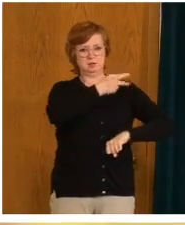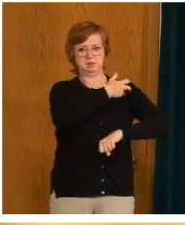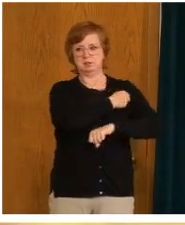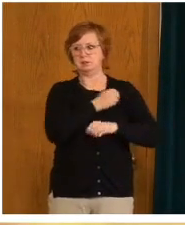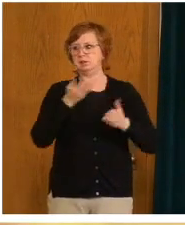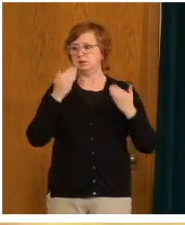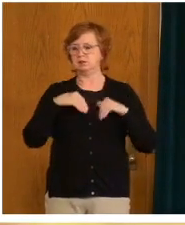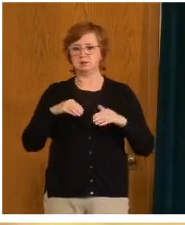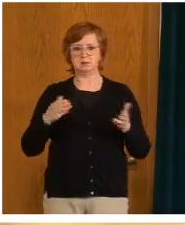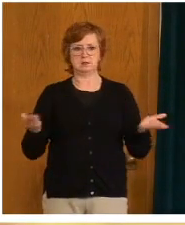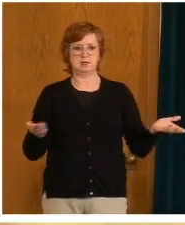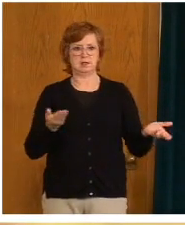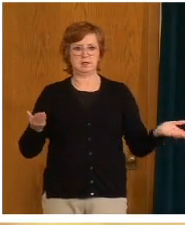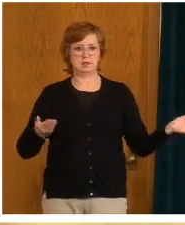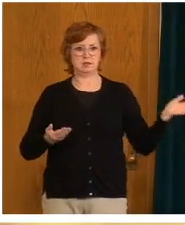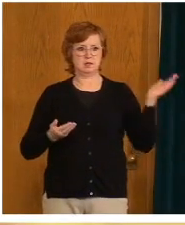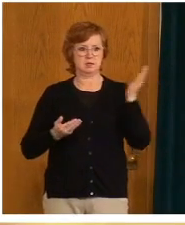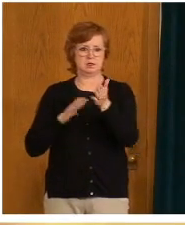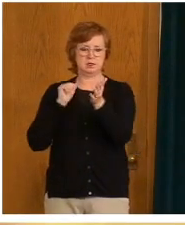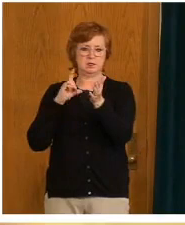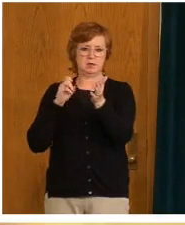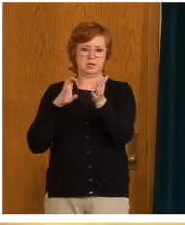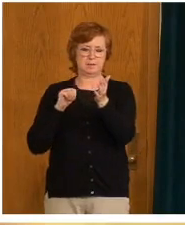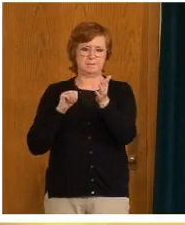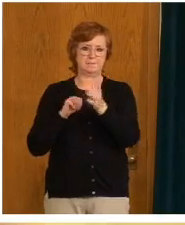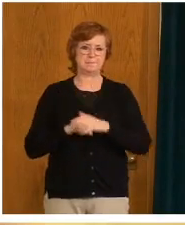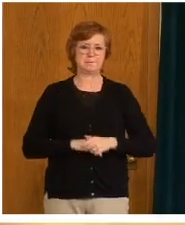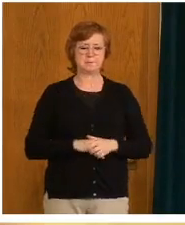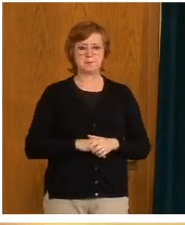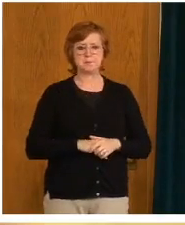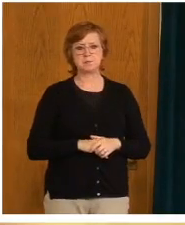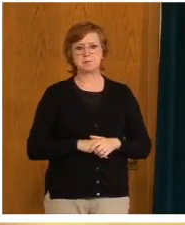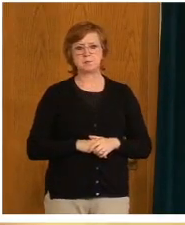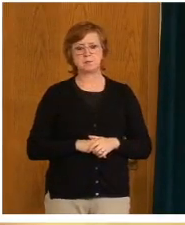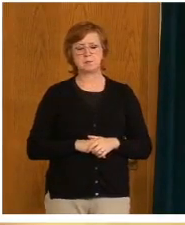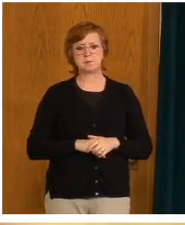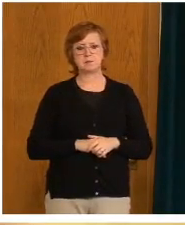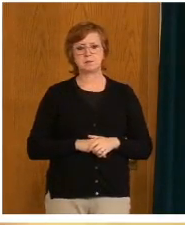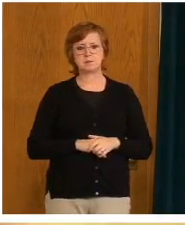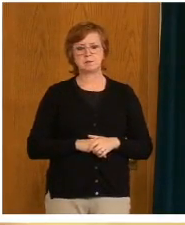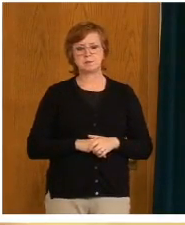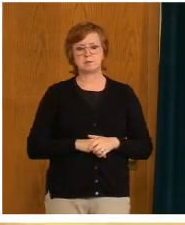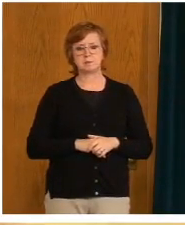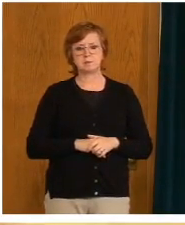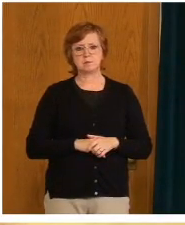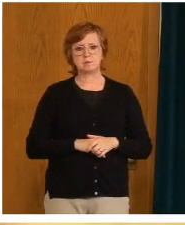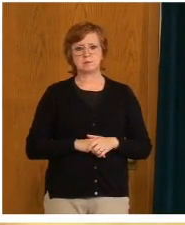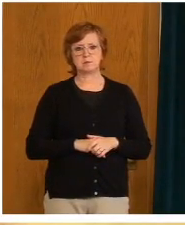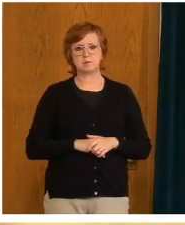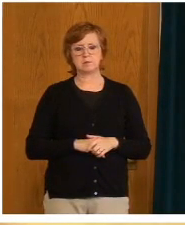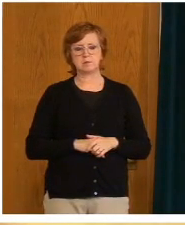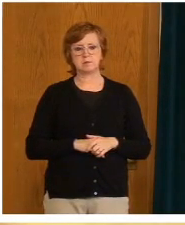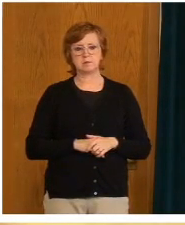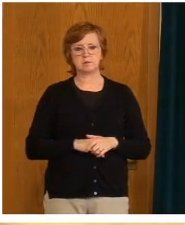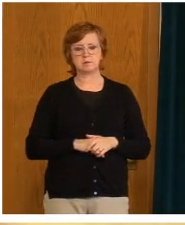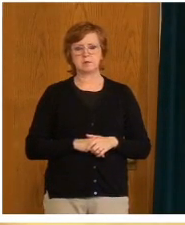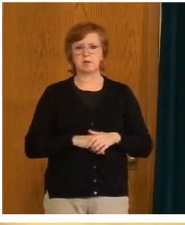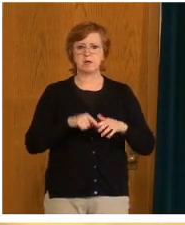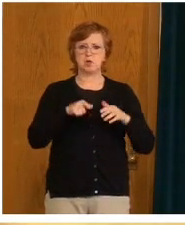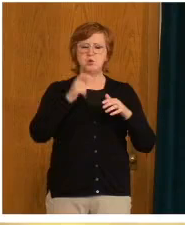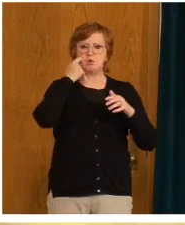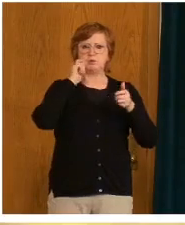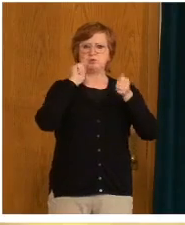We'll take another question in the room. Adam? What was behind the decision to move the timeline on